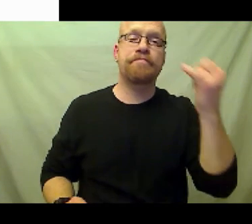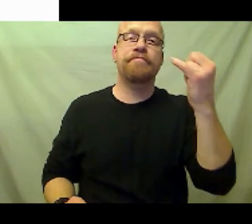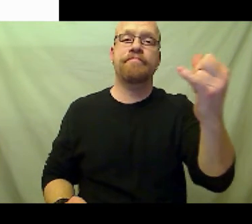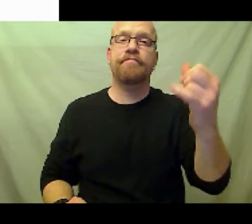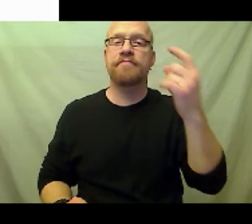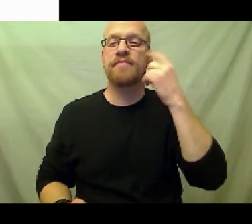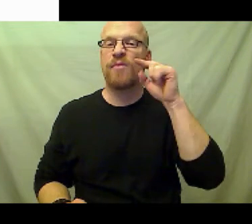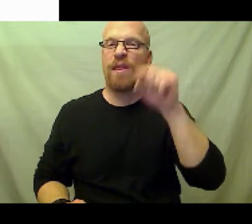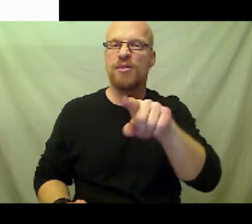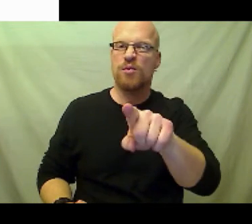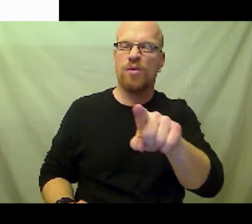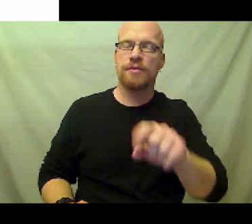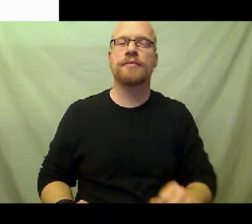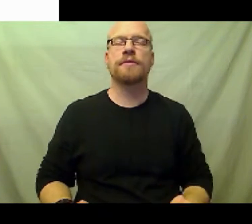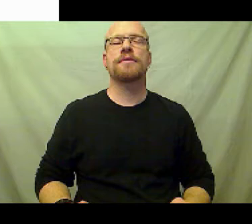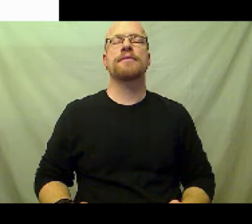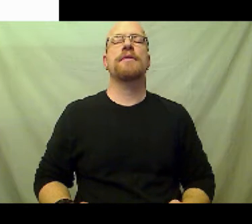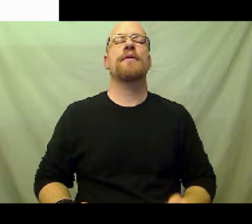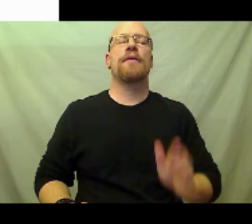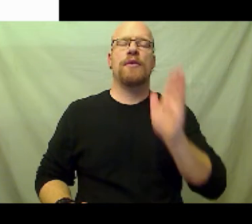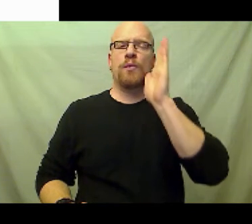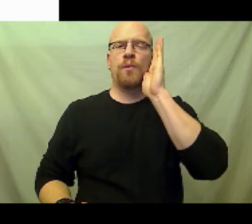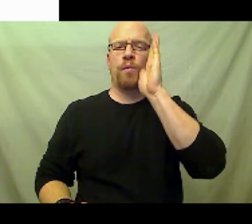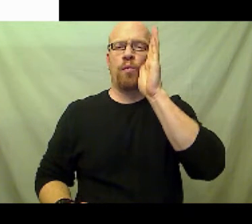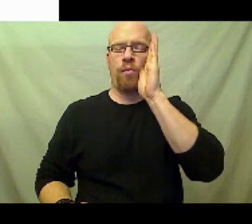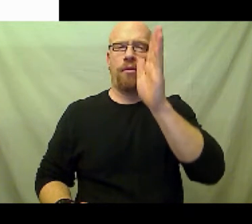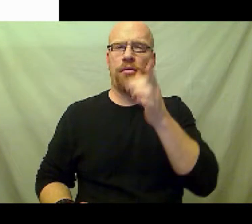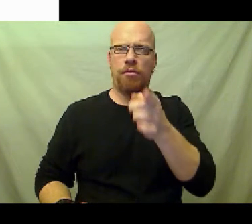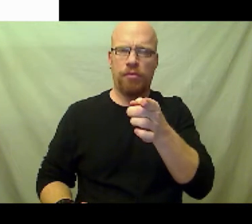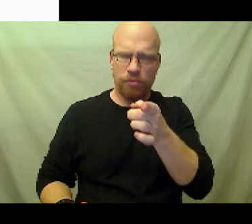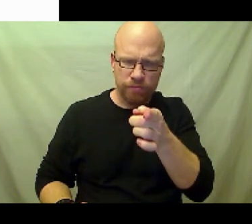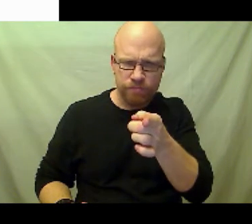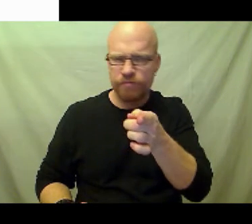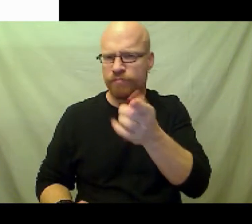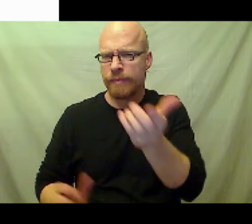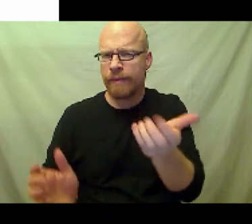Okay, now for this example,